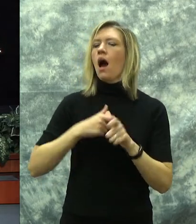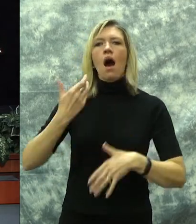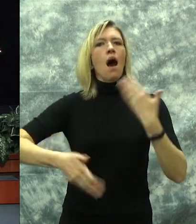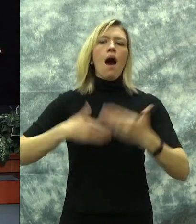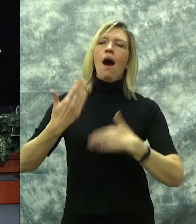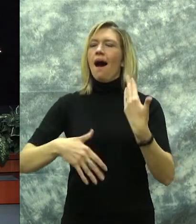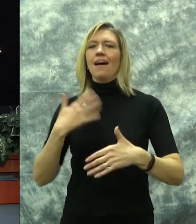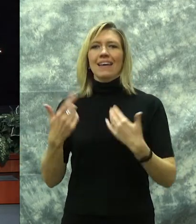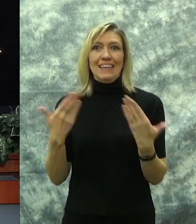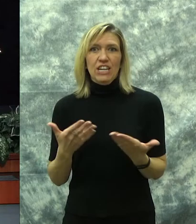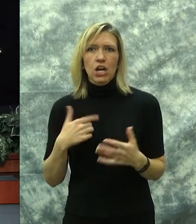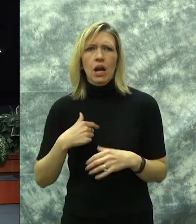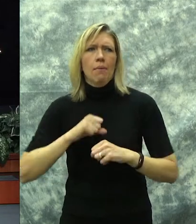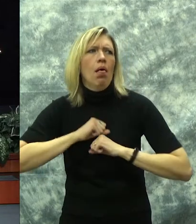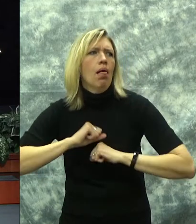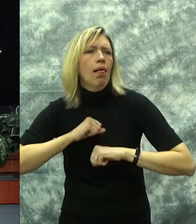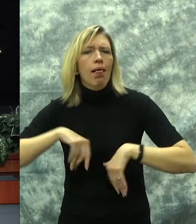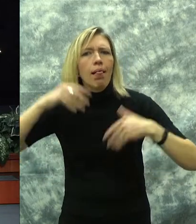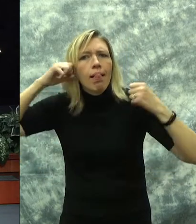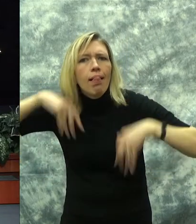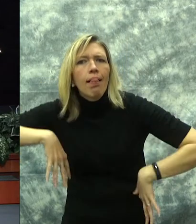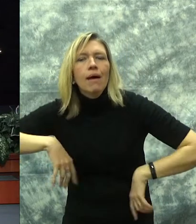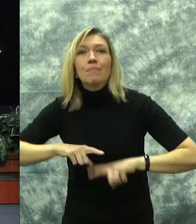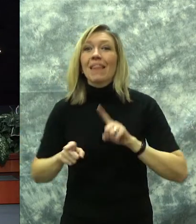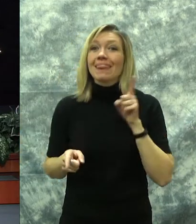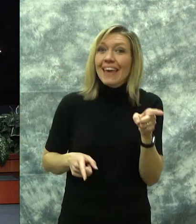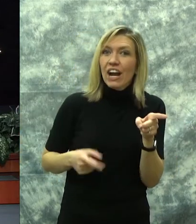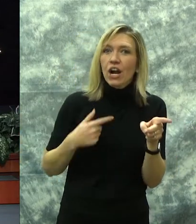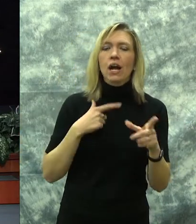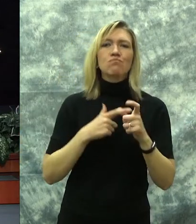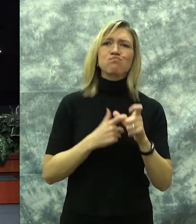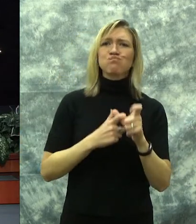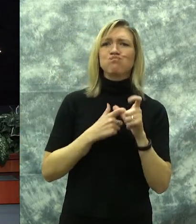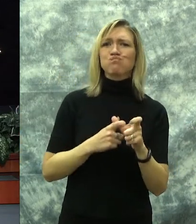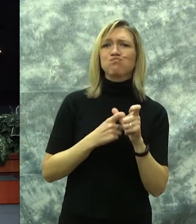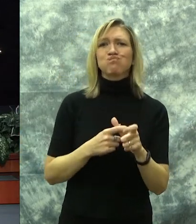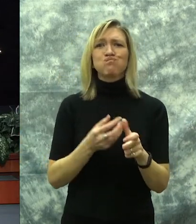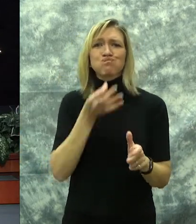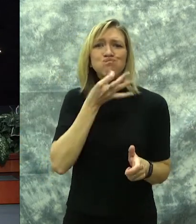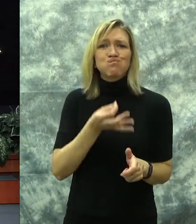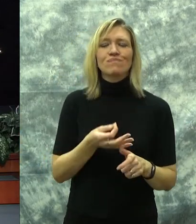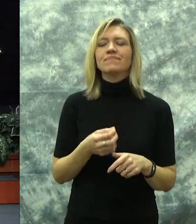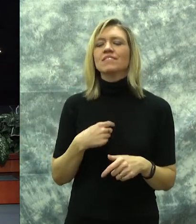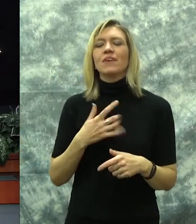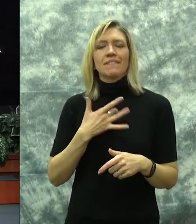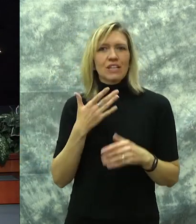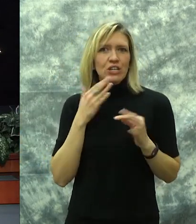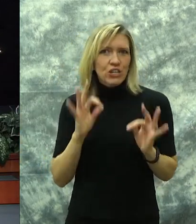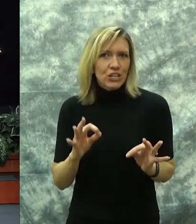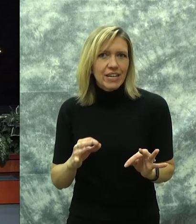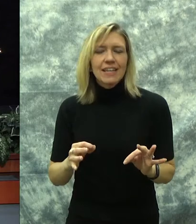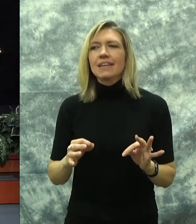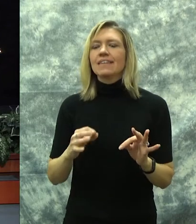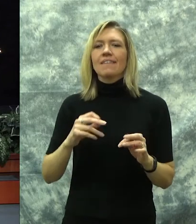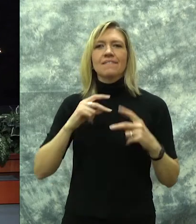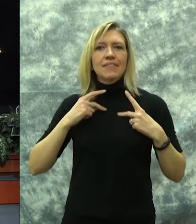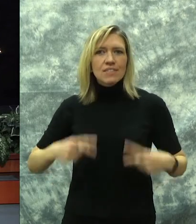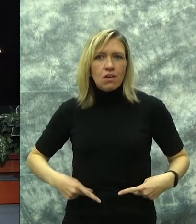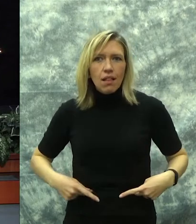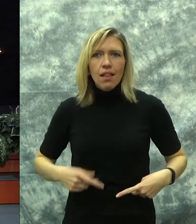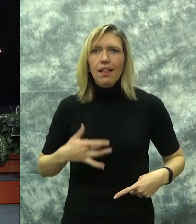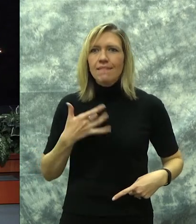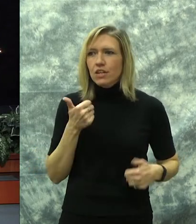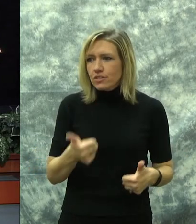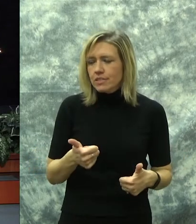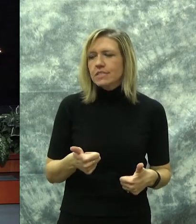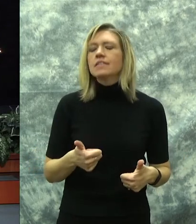a marathon runner. So I'm feeling really healthy and well, and I've met those physical well-being intentions. And it was a promise to my wife to